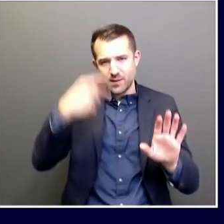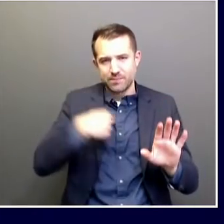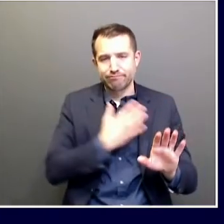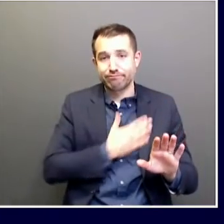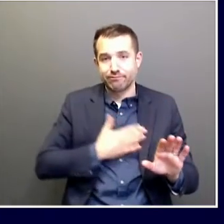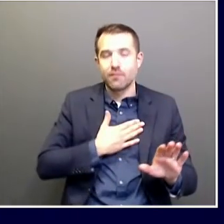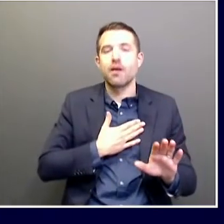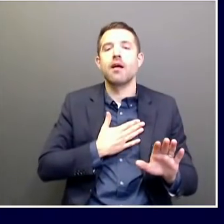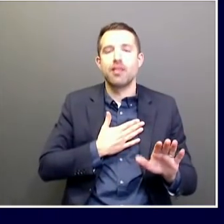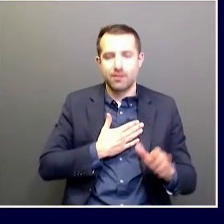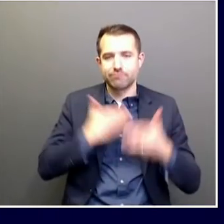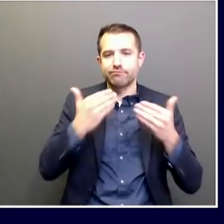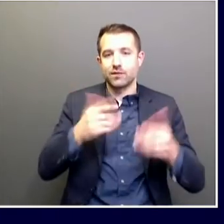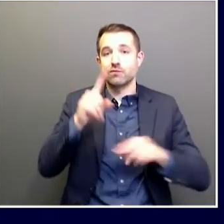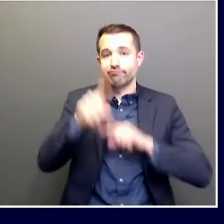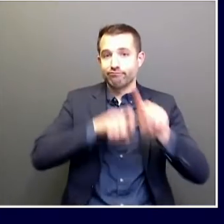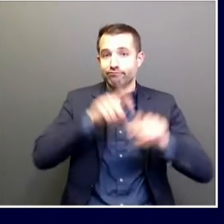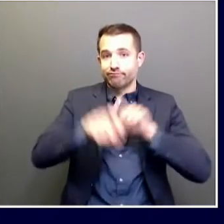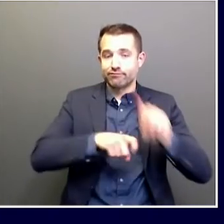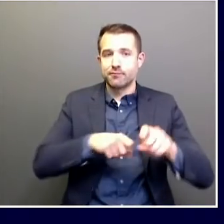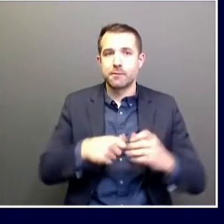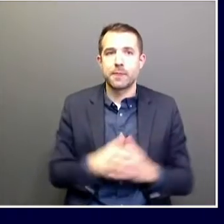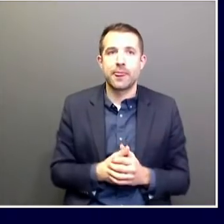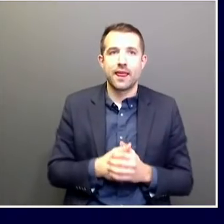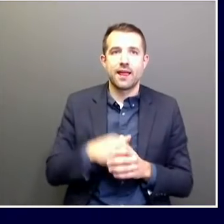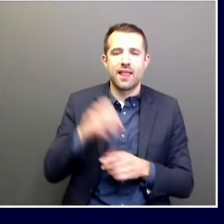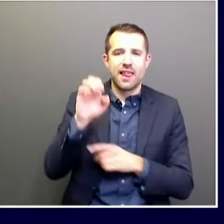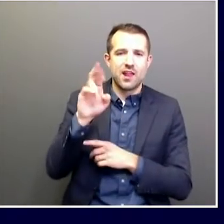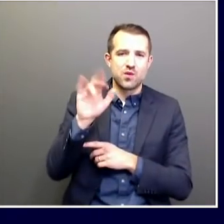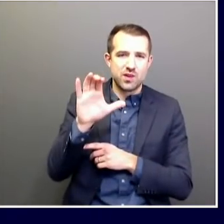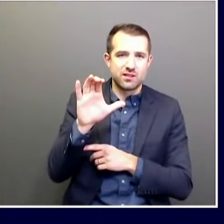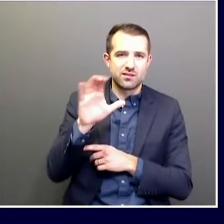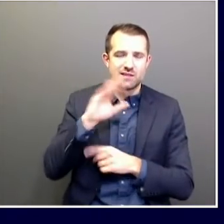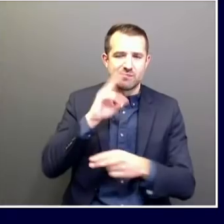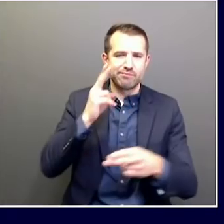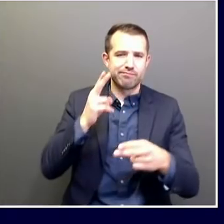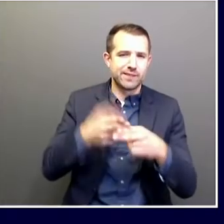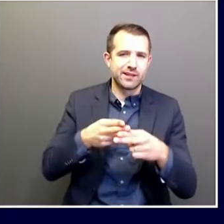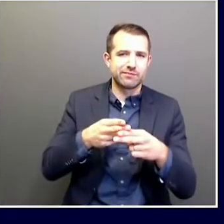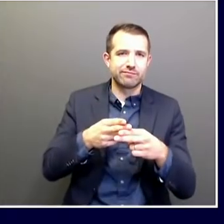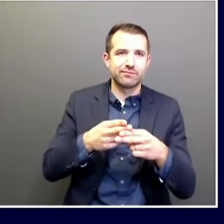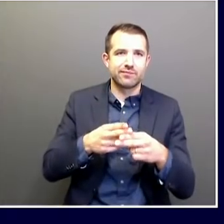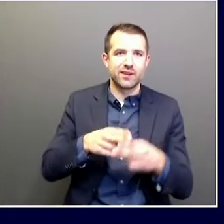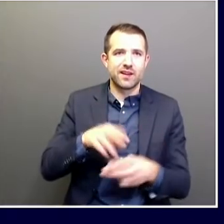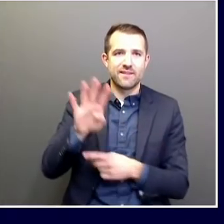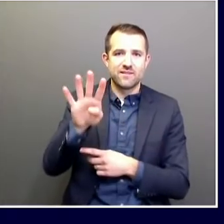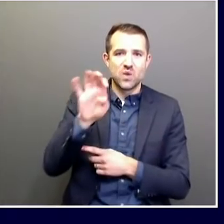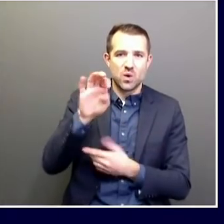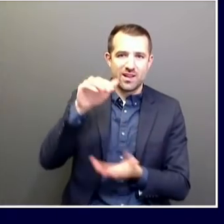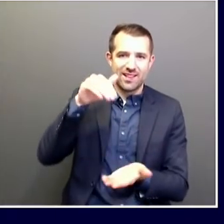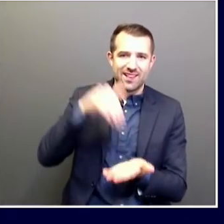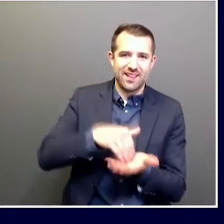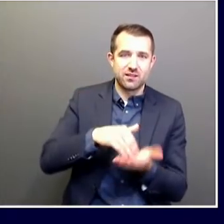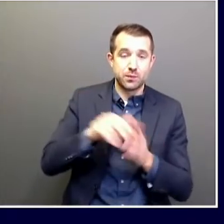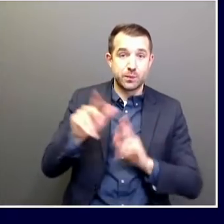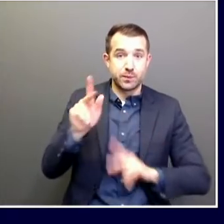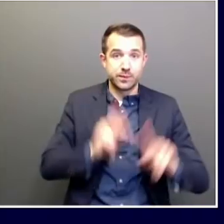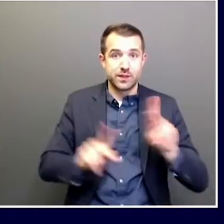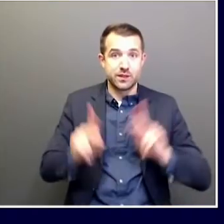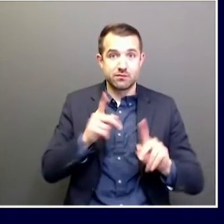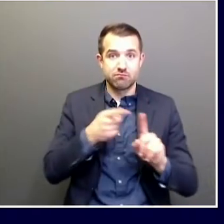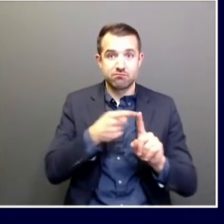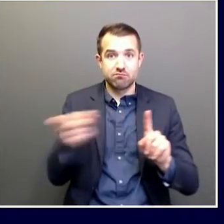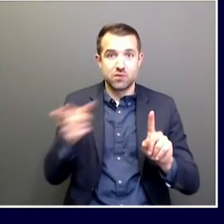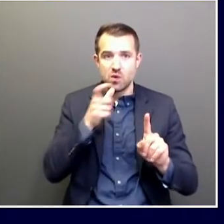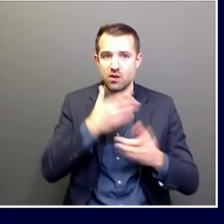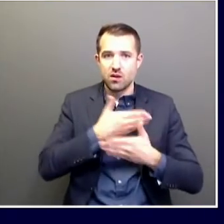think it was Eric Russell who had mentioned there were about 400,000 people in our state who remain unvaccinated. Is that a number that